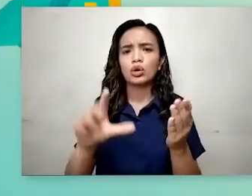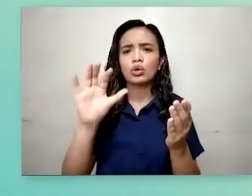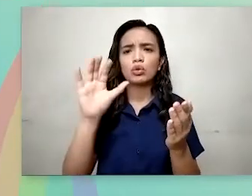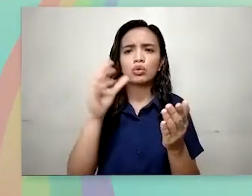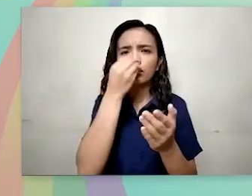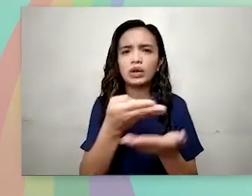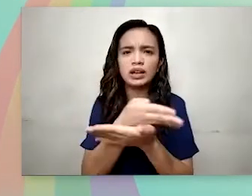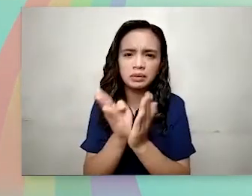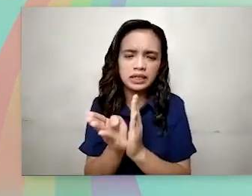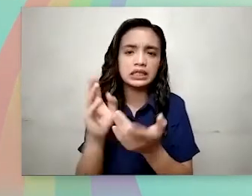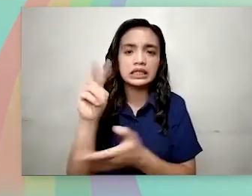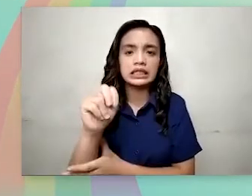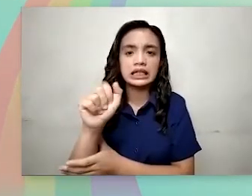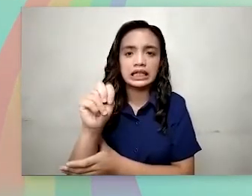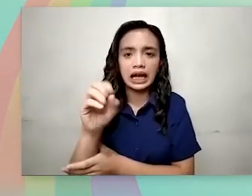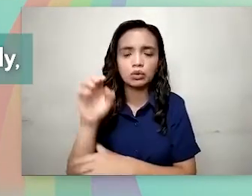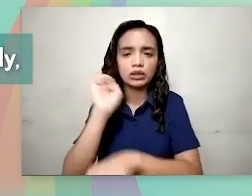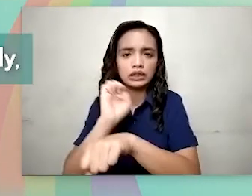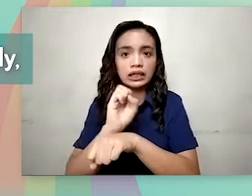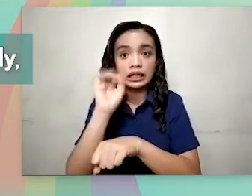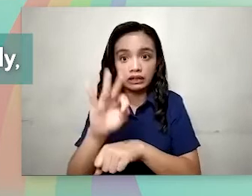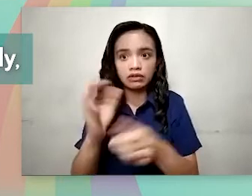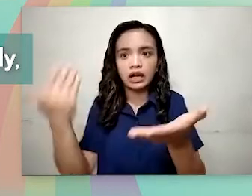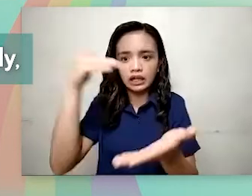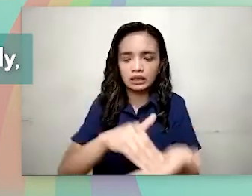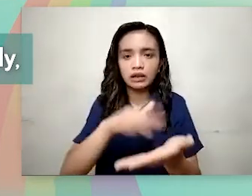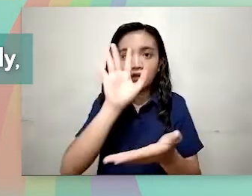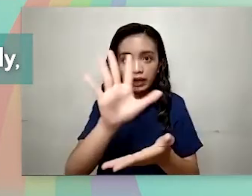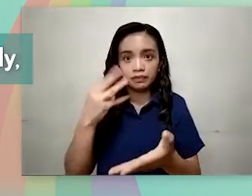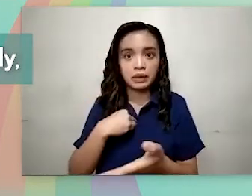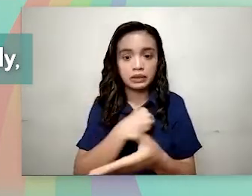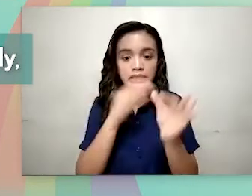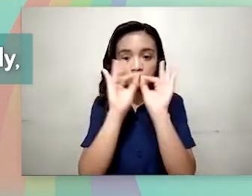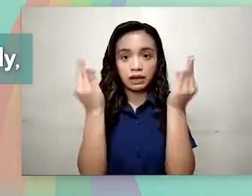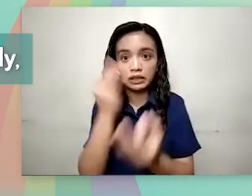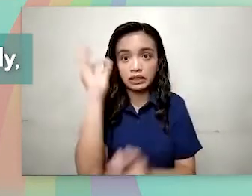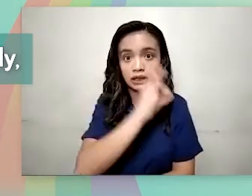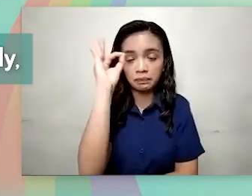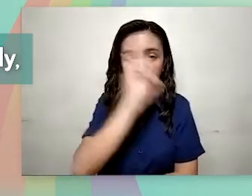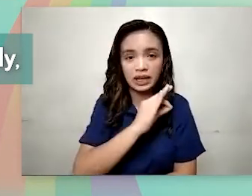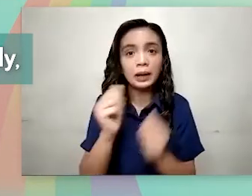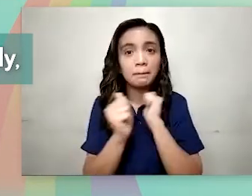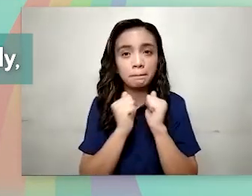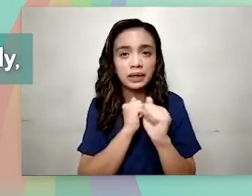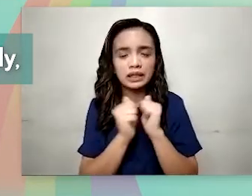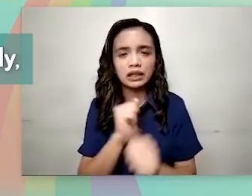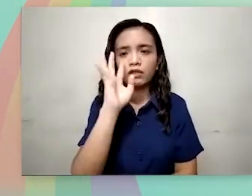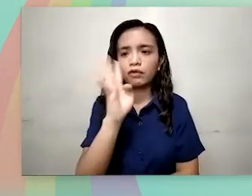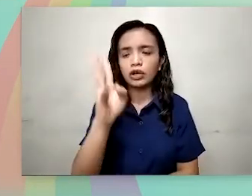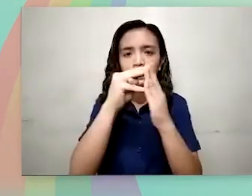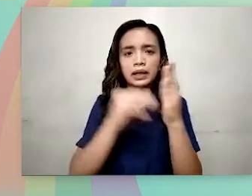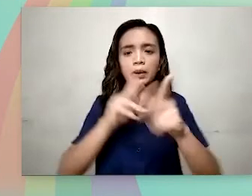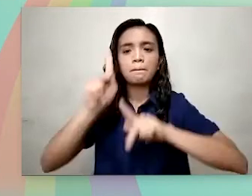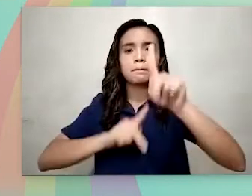that belong to this group as nano enterprises. And if we multiply that with the 5 household members in a typical Filipino family,